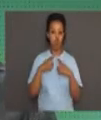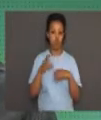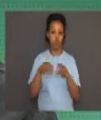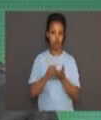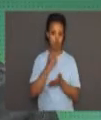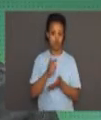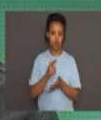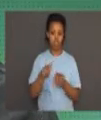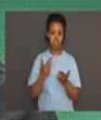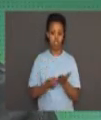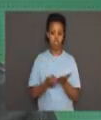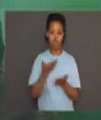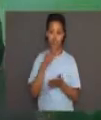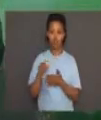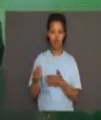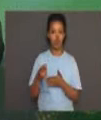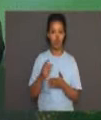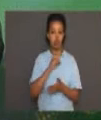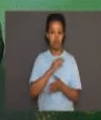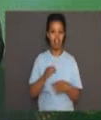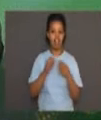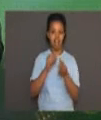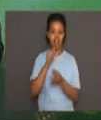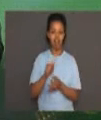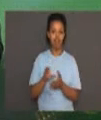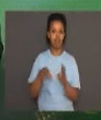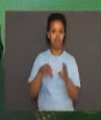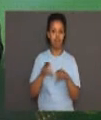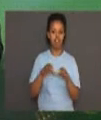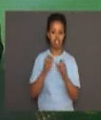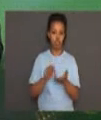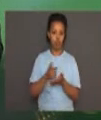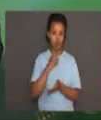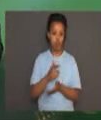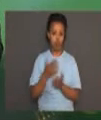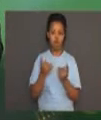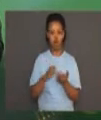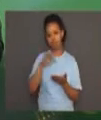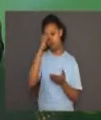the undesirable traits. Let us continue on with the lesson.